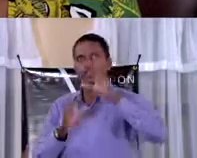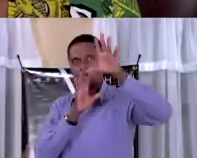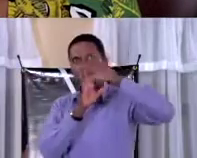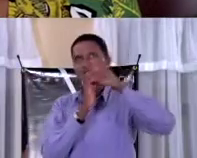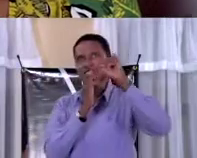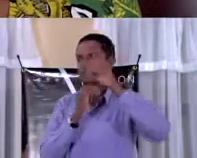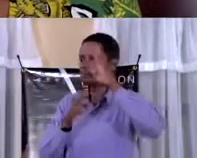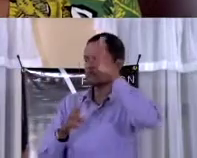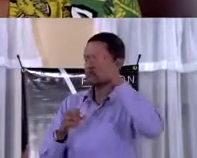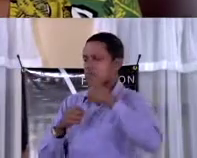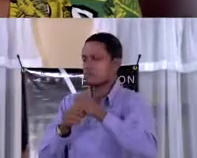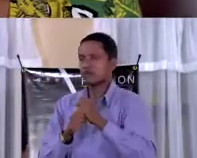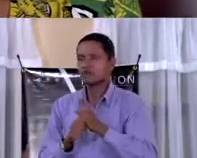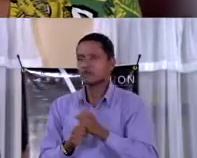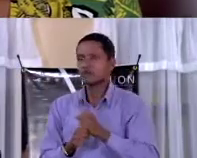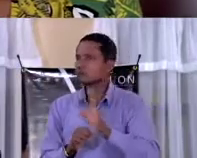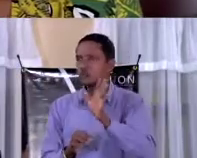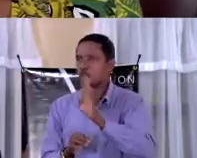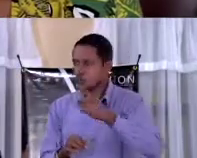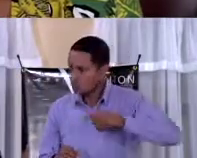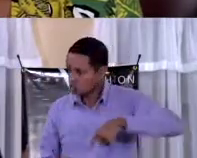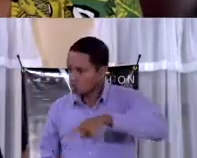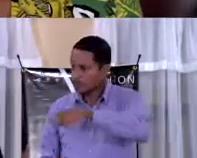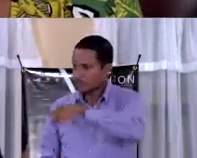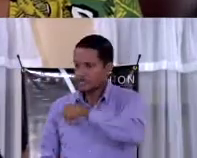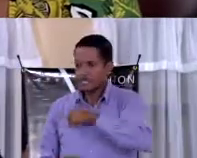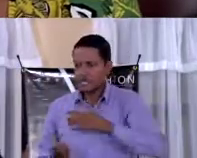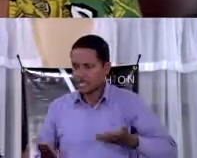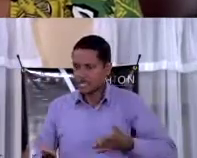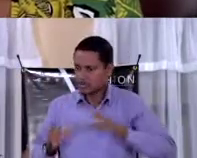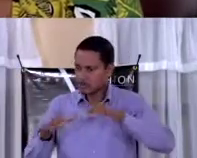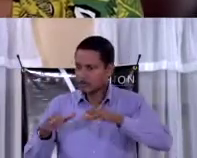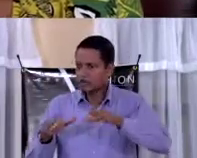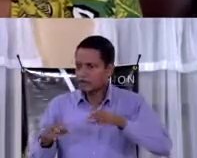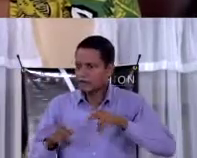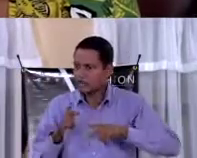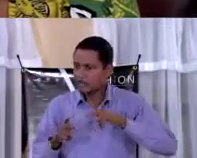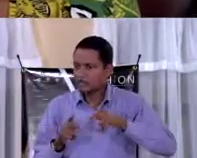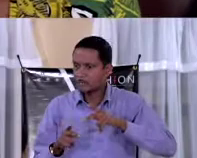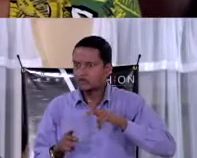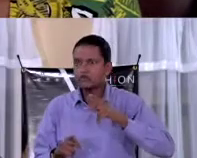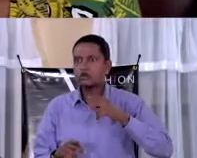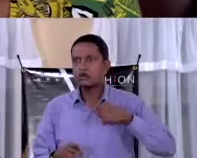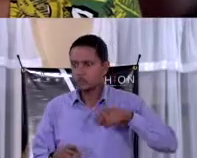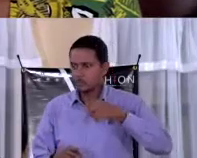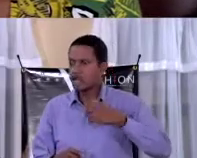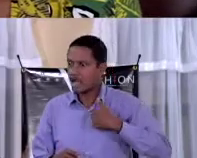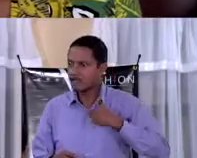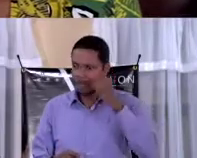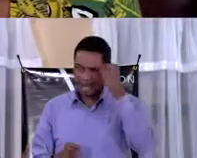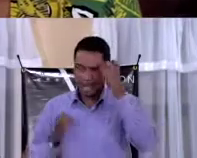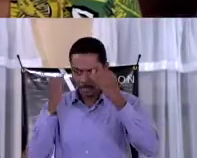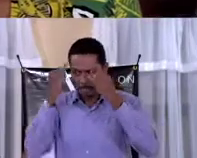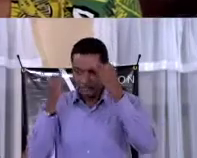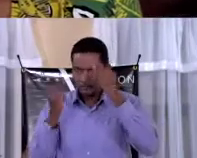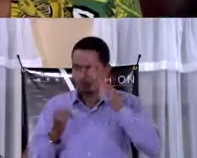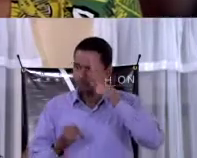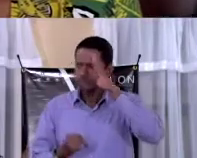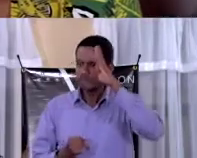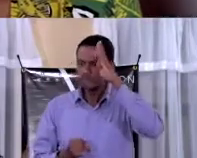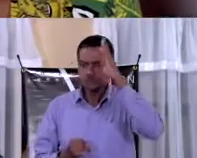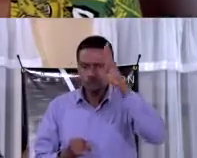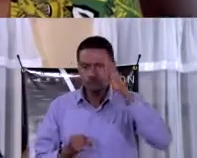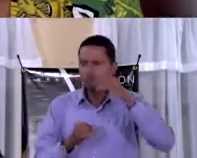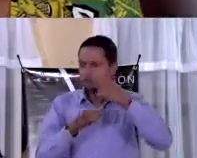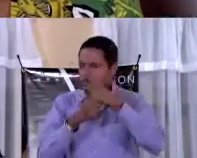than most countries do. But when we look to the international market, we look at the way that they conduct themselves as